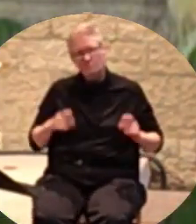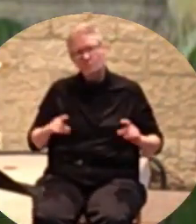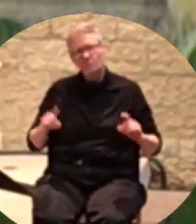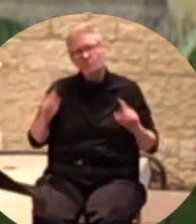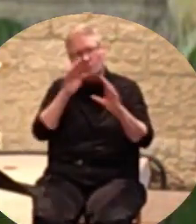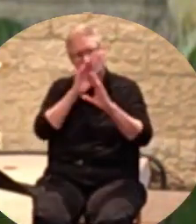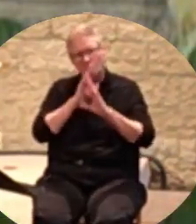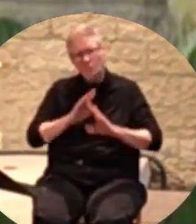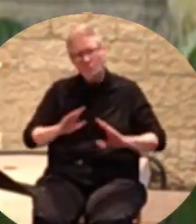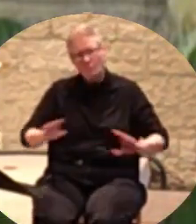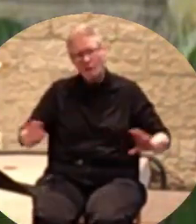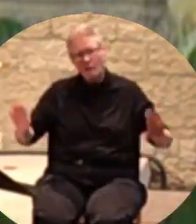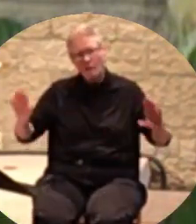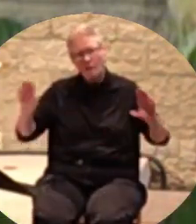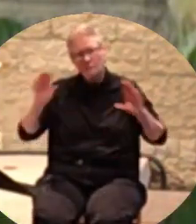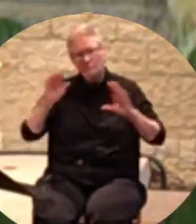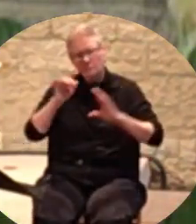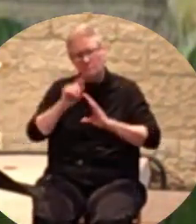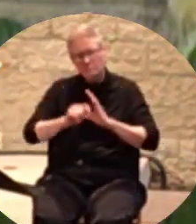reflection.